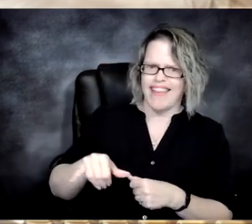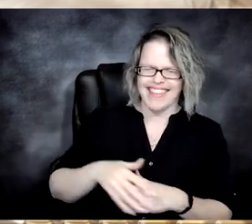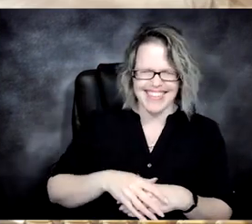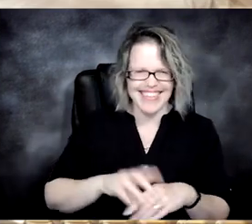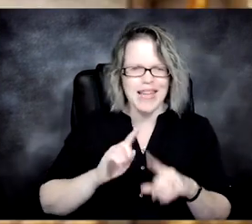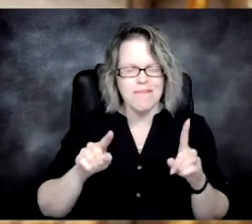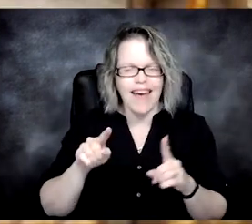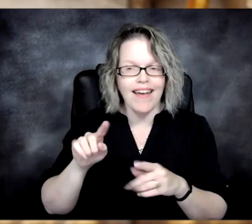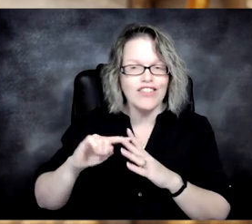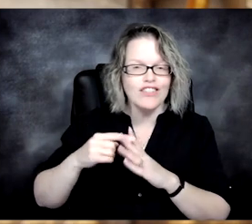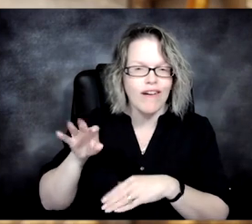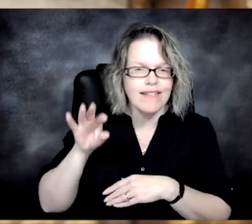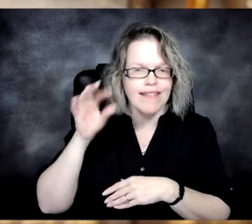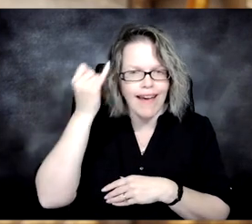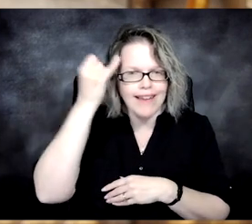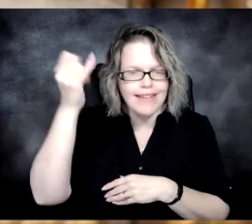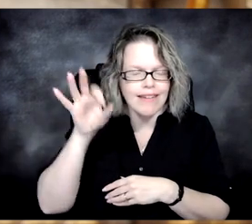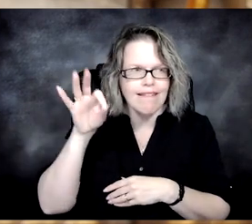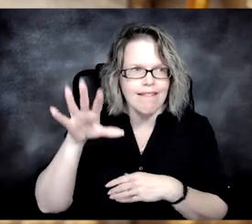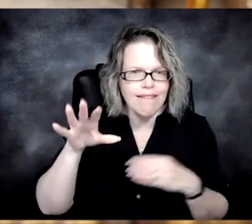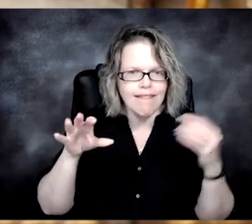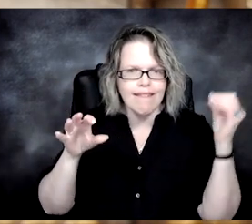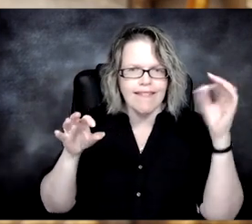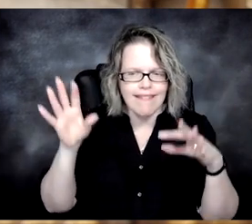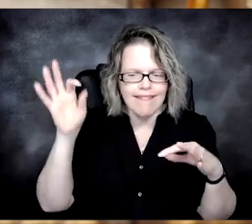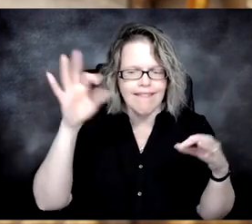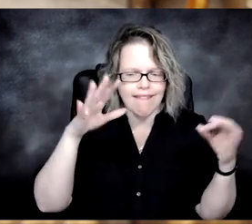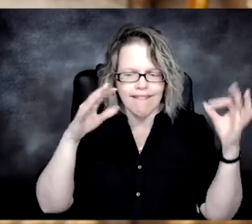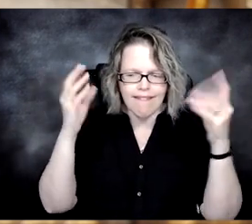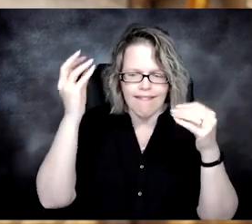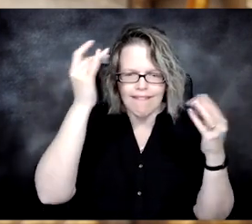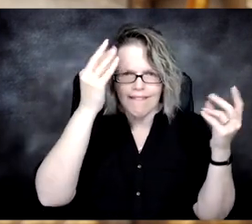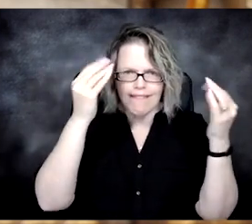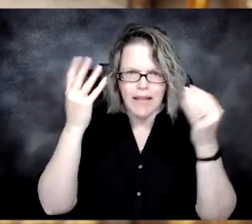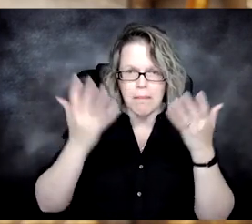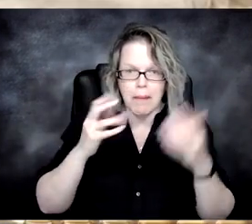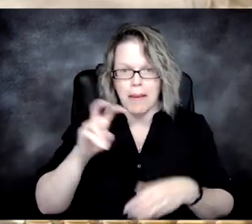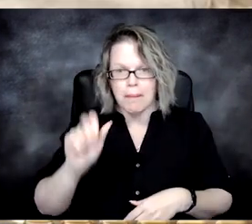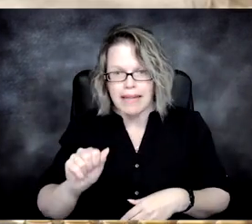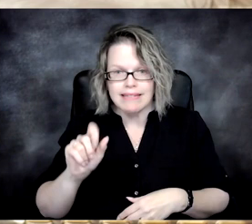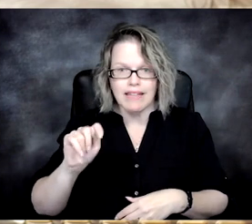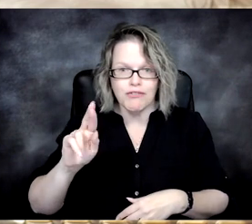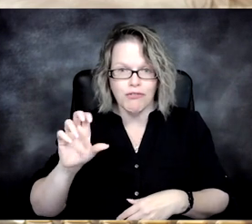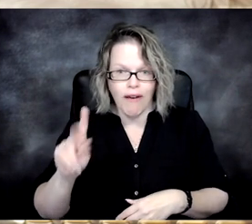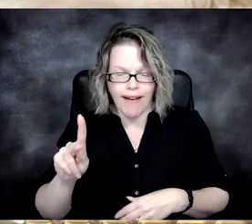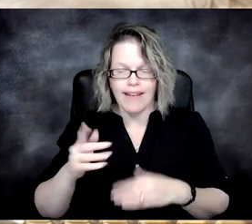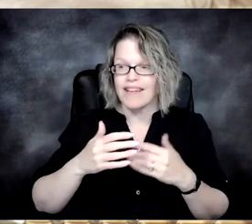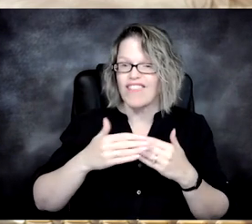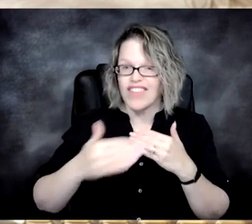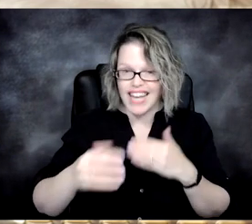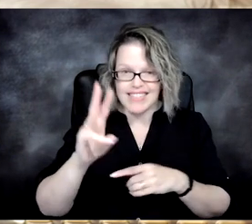was planted. Started tossing around the ideas of doing a pizza truck. And for the next